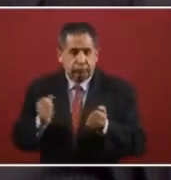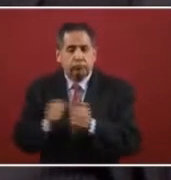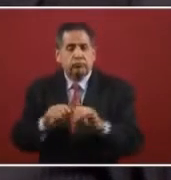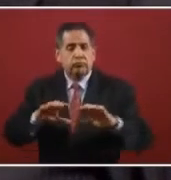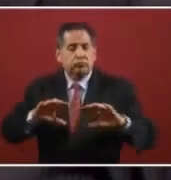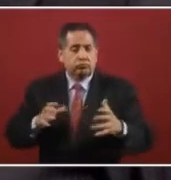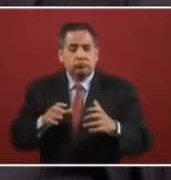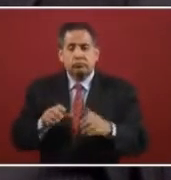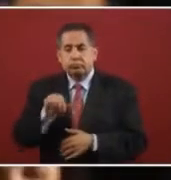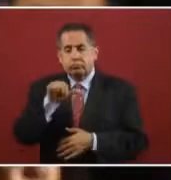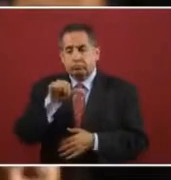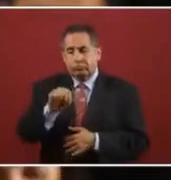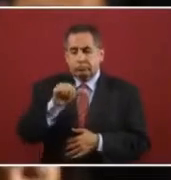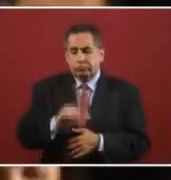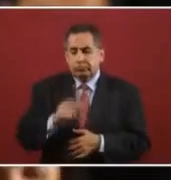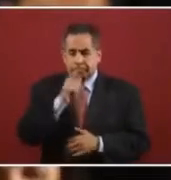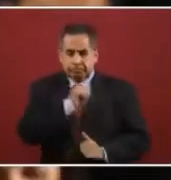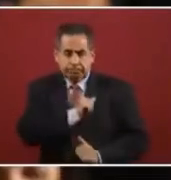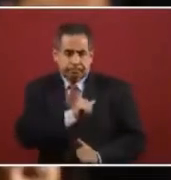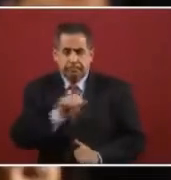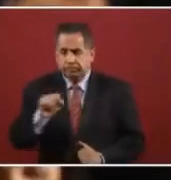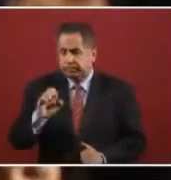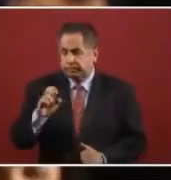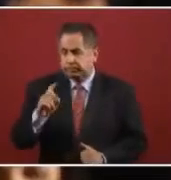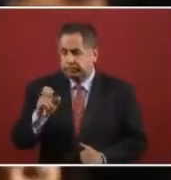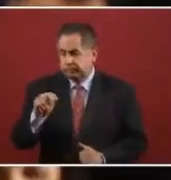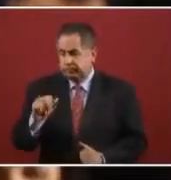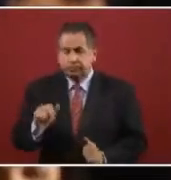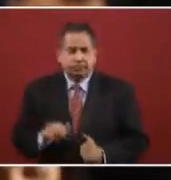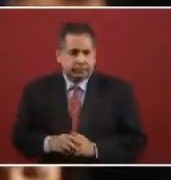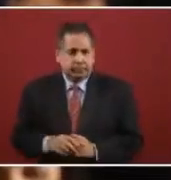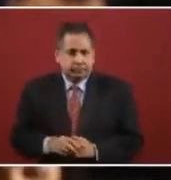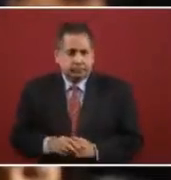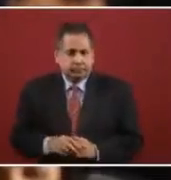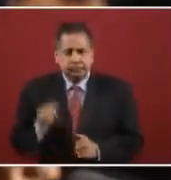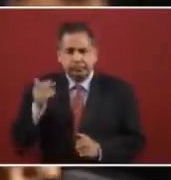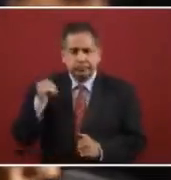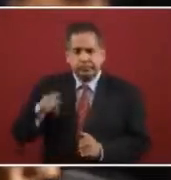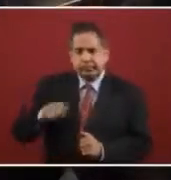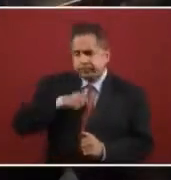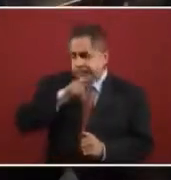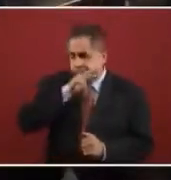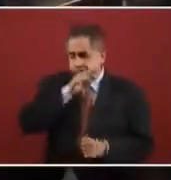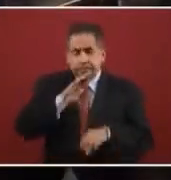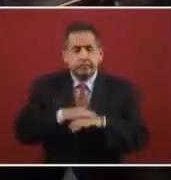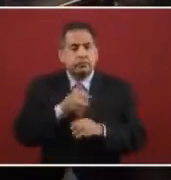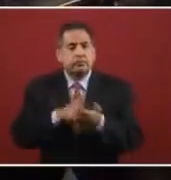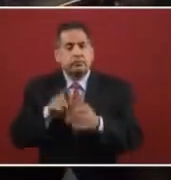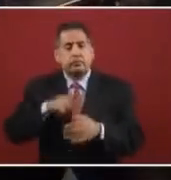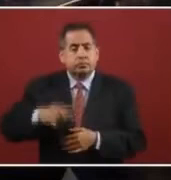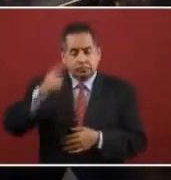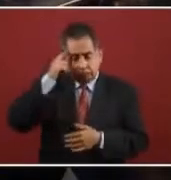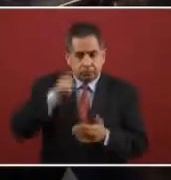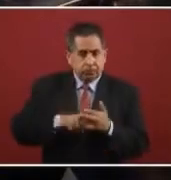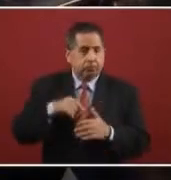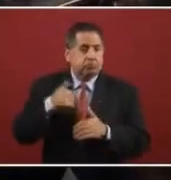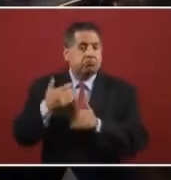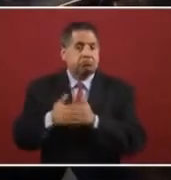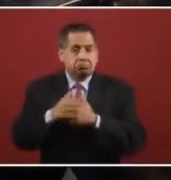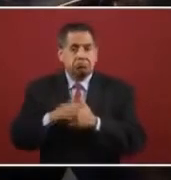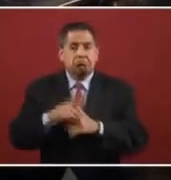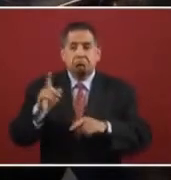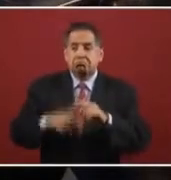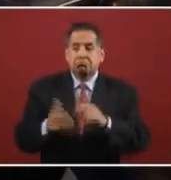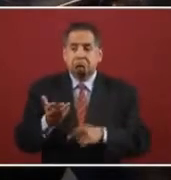16 elementos de la SEDENA. And they have 1,600 people walking with them. They're worried that they're